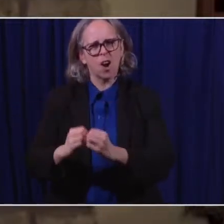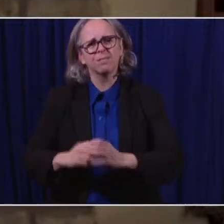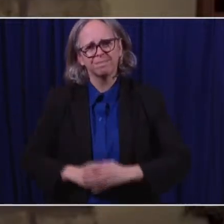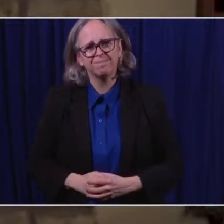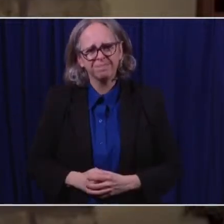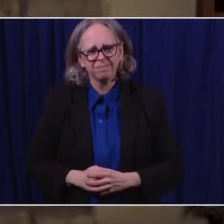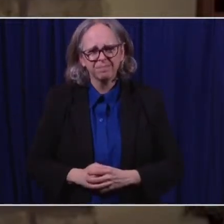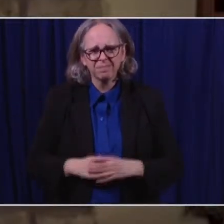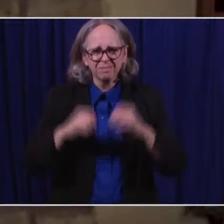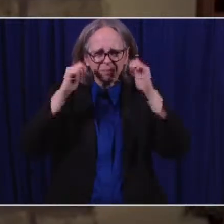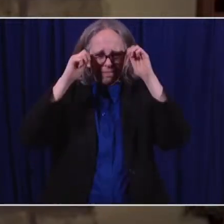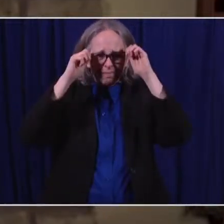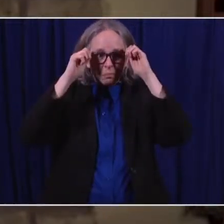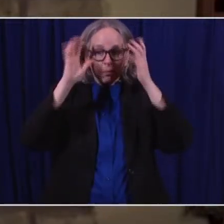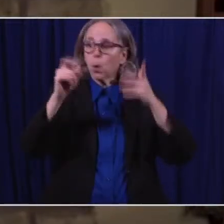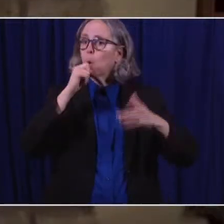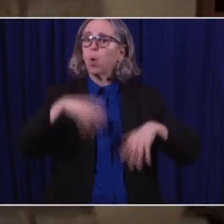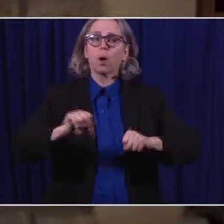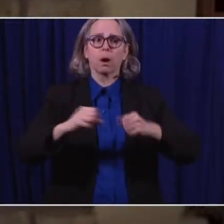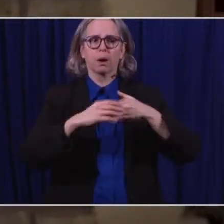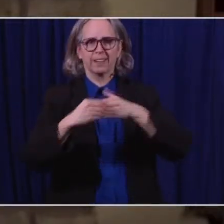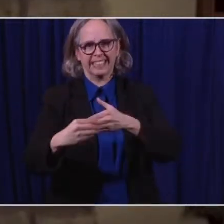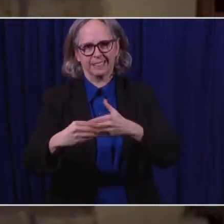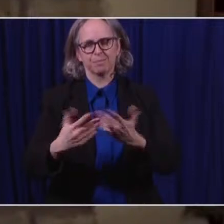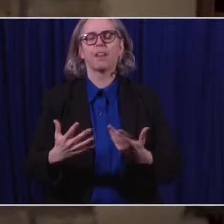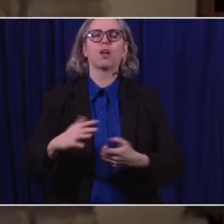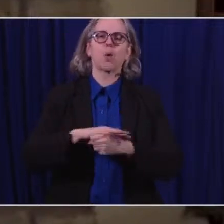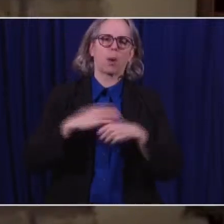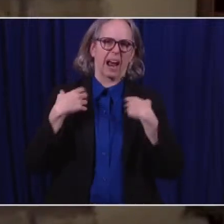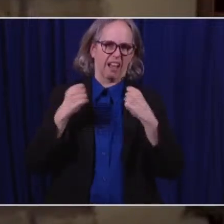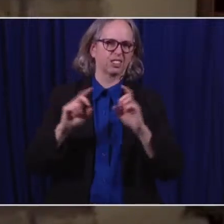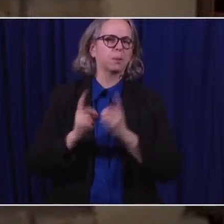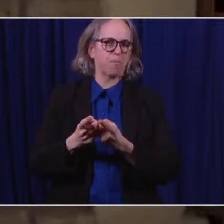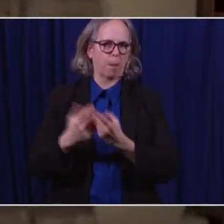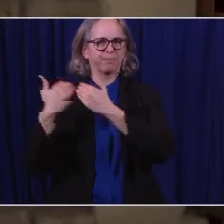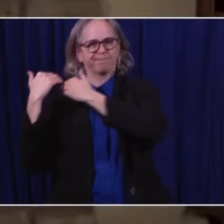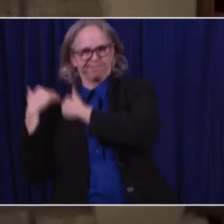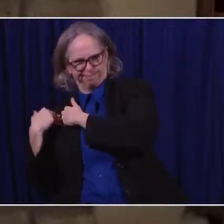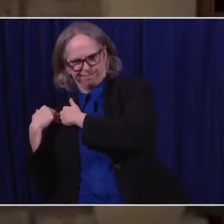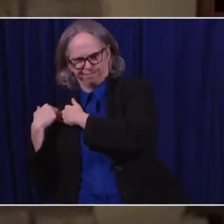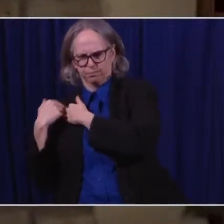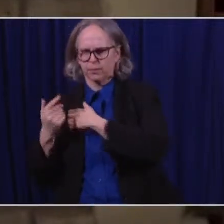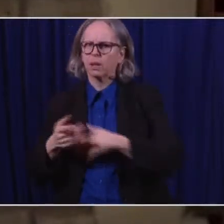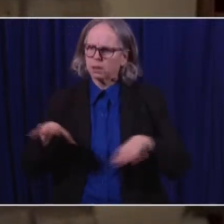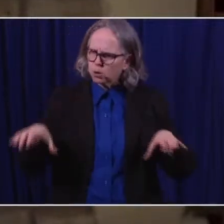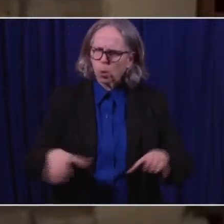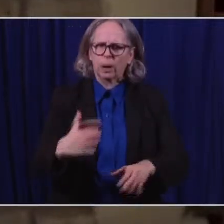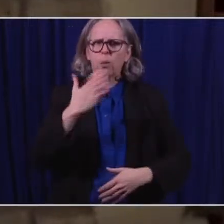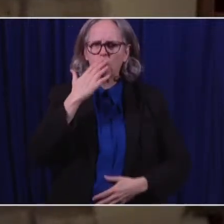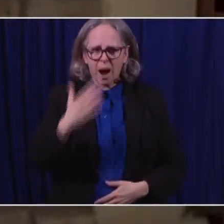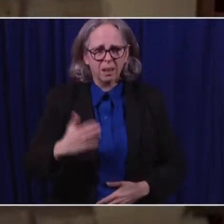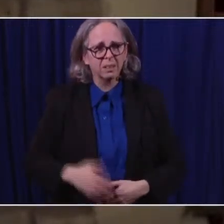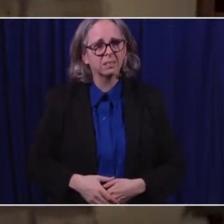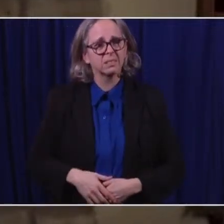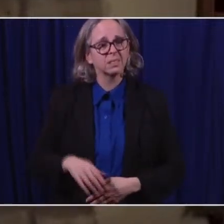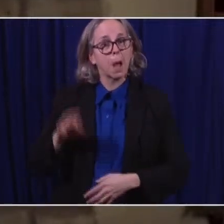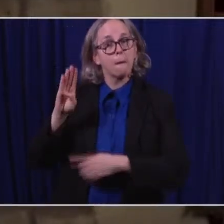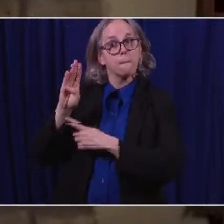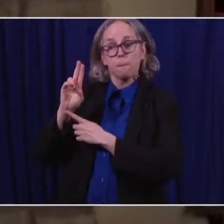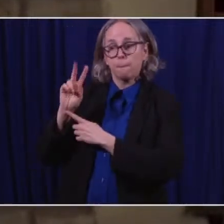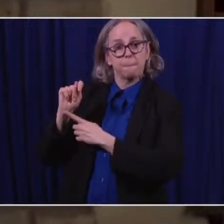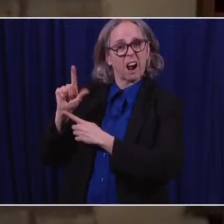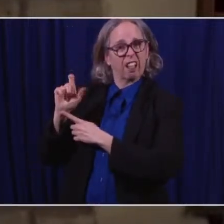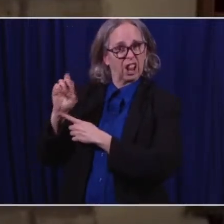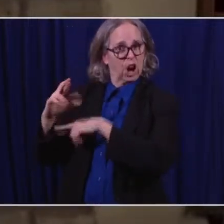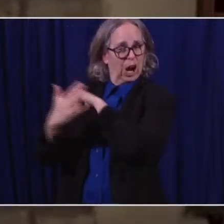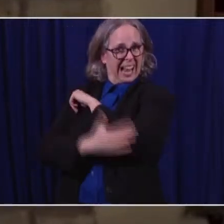primarily by our local health departments. And our local health departments are really doing a very good job in this area. Butler County, for example, covered all